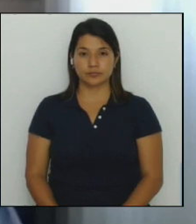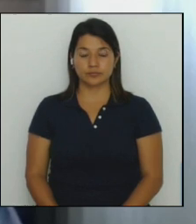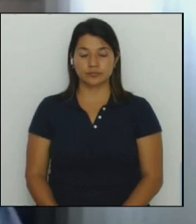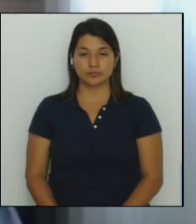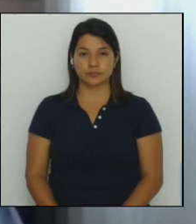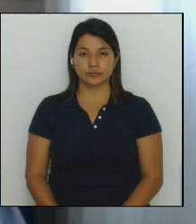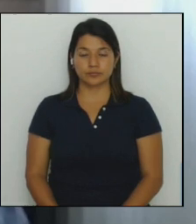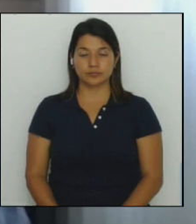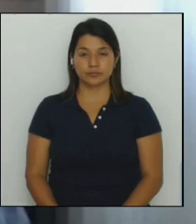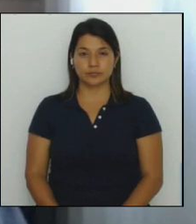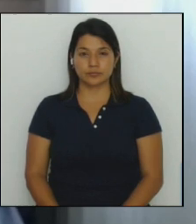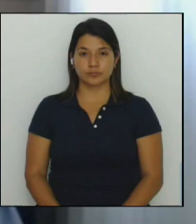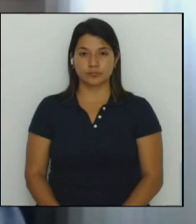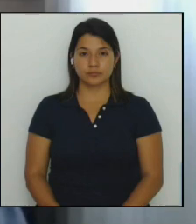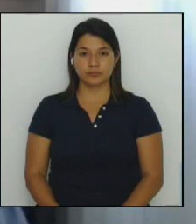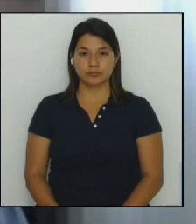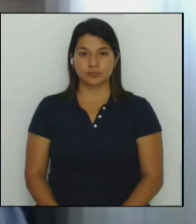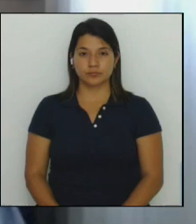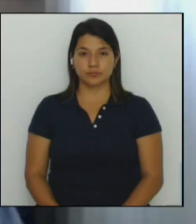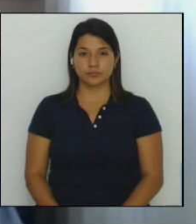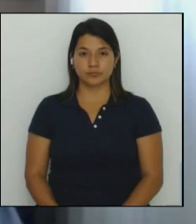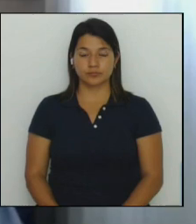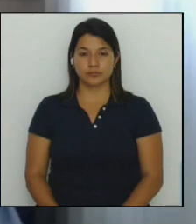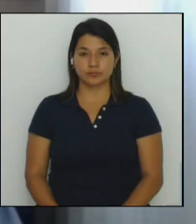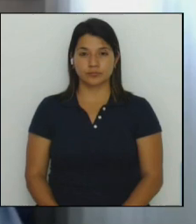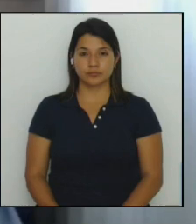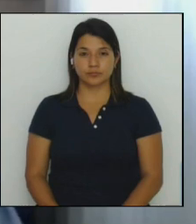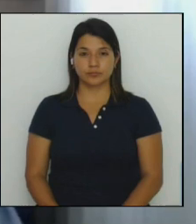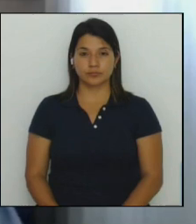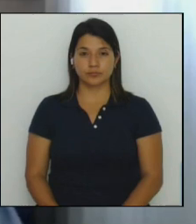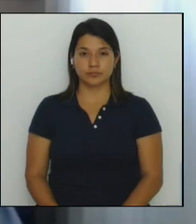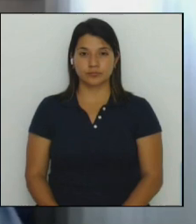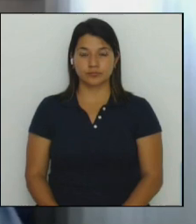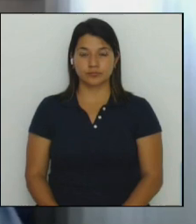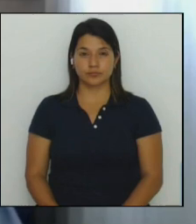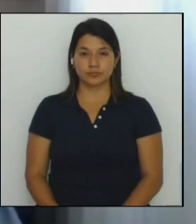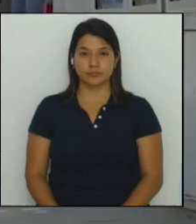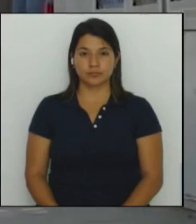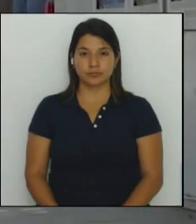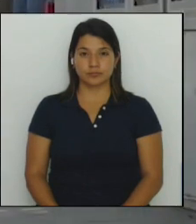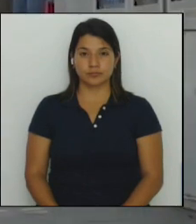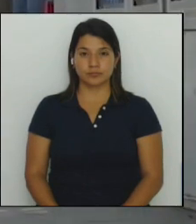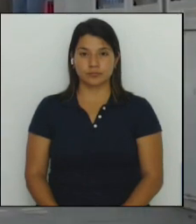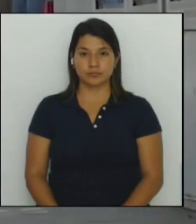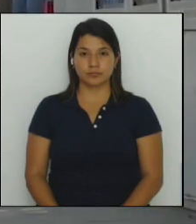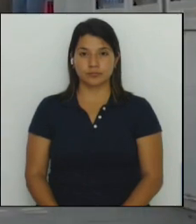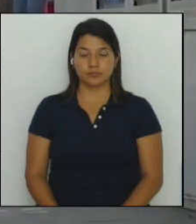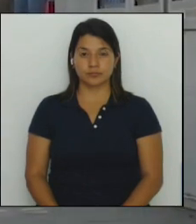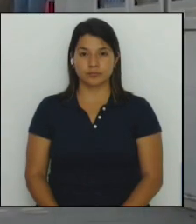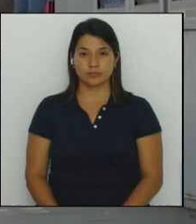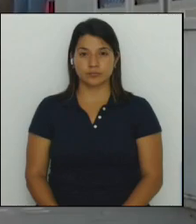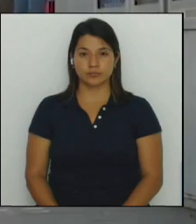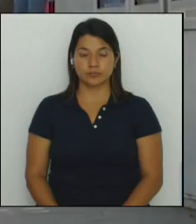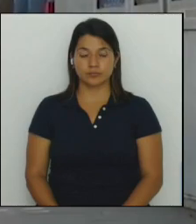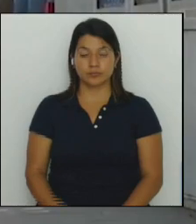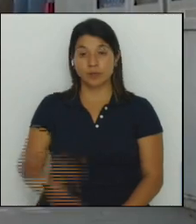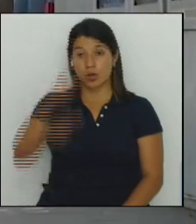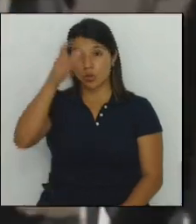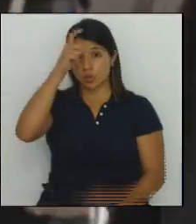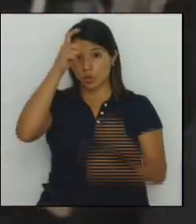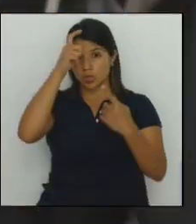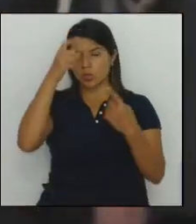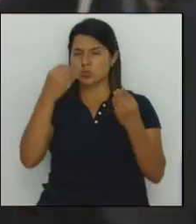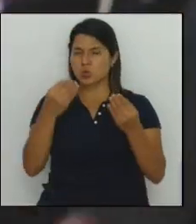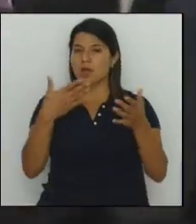world anymore, or even tries to be a part of the Western world anymore. Turquía se ha visto muy afectada por la crisis del coste